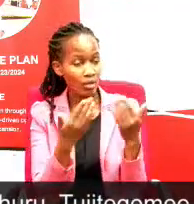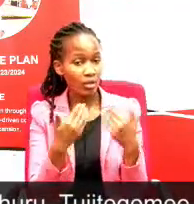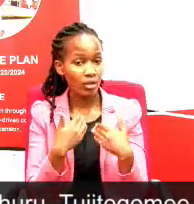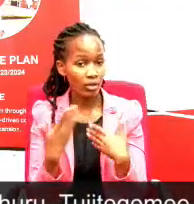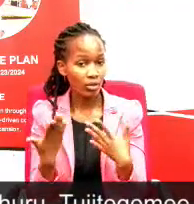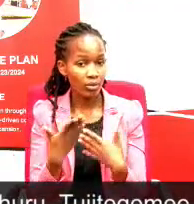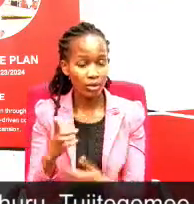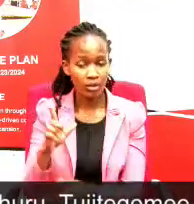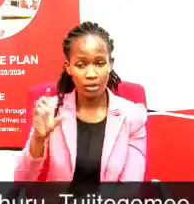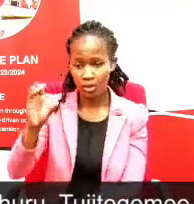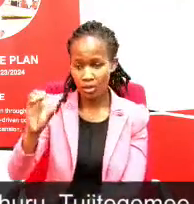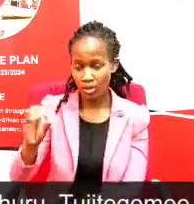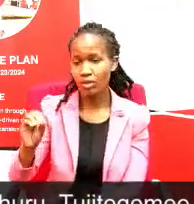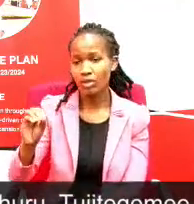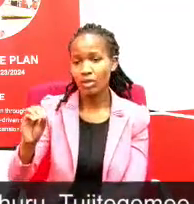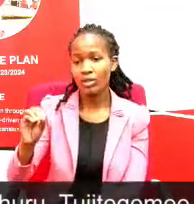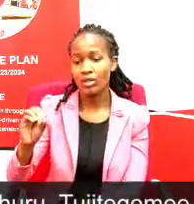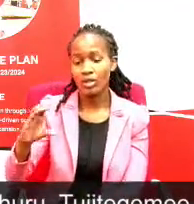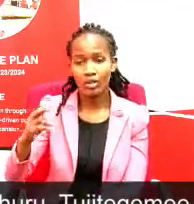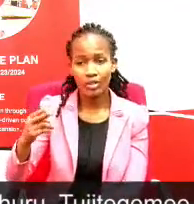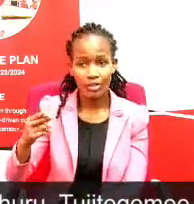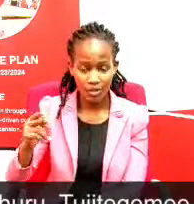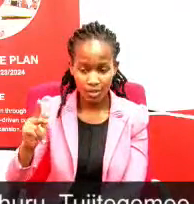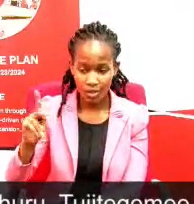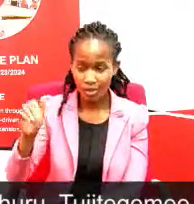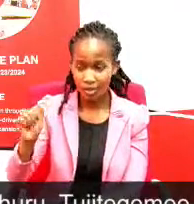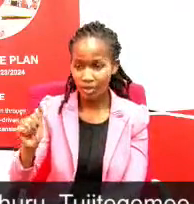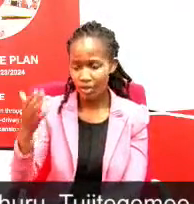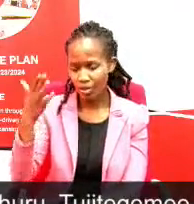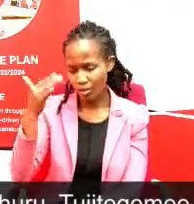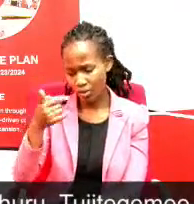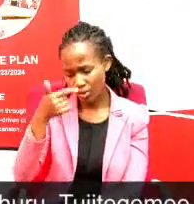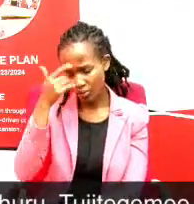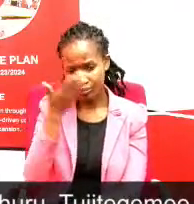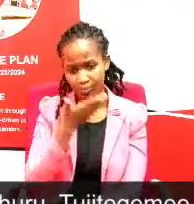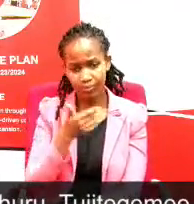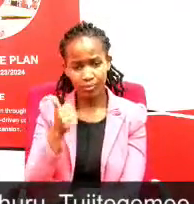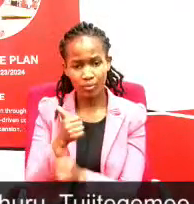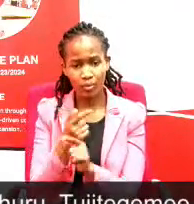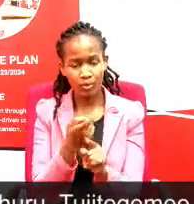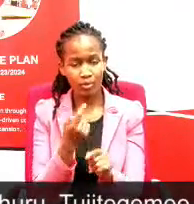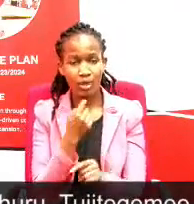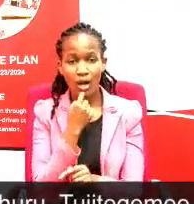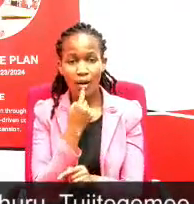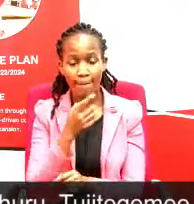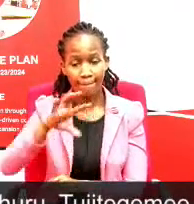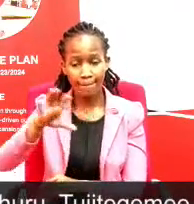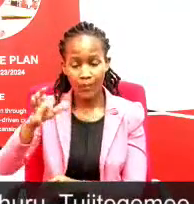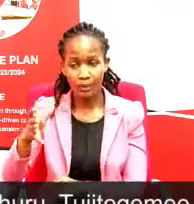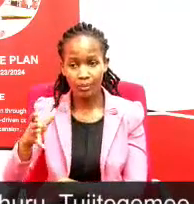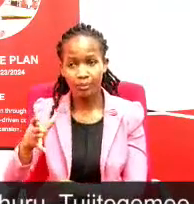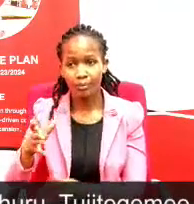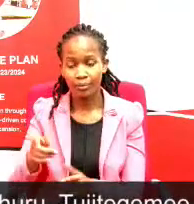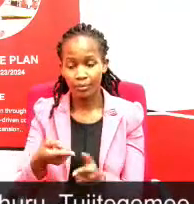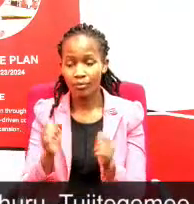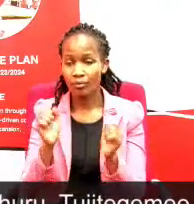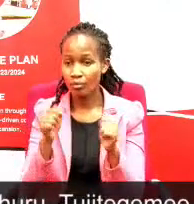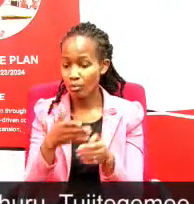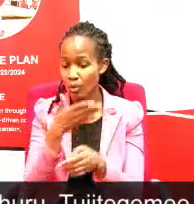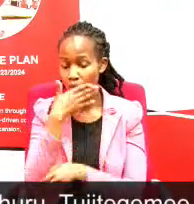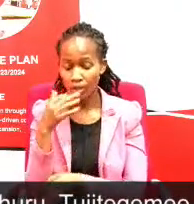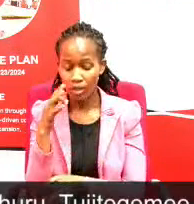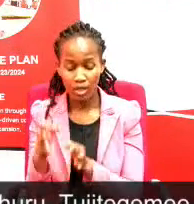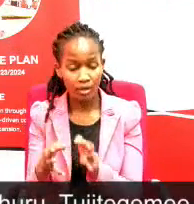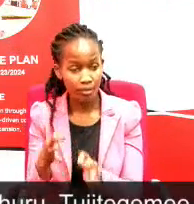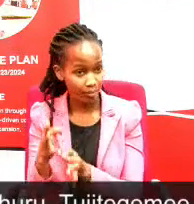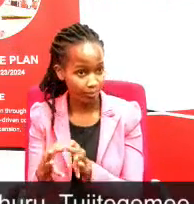in Lokichar because oil wells that were explored in Turkana County are based in Lokichar, and it will be much better